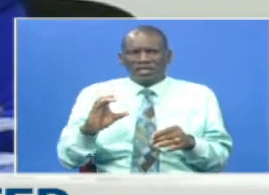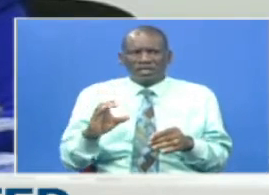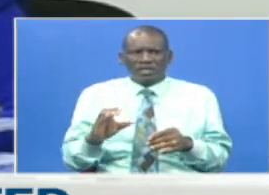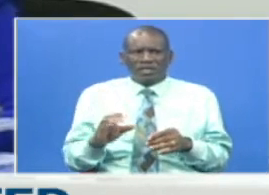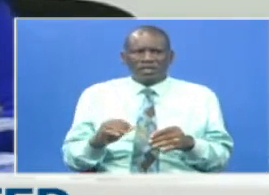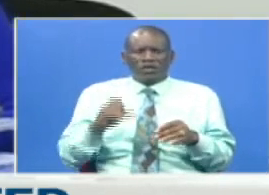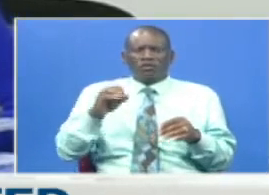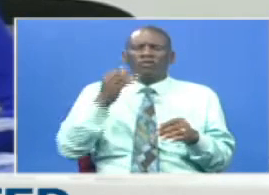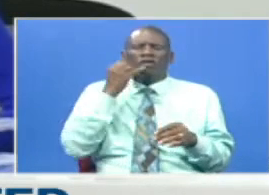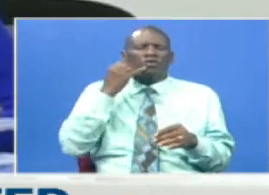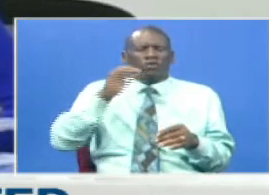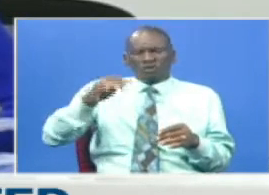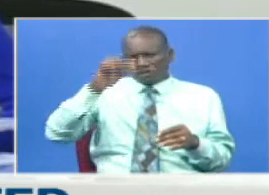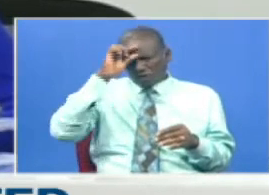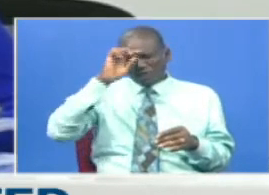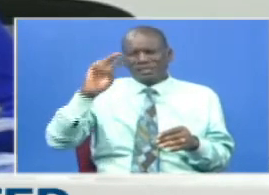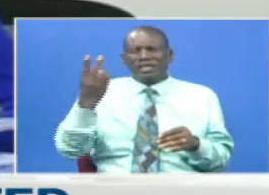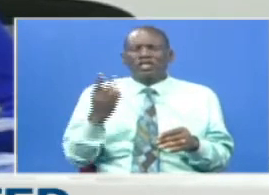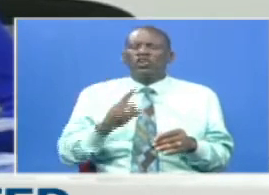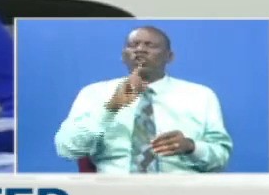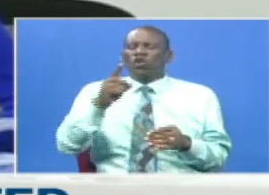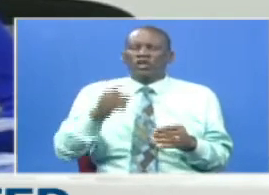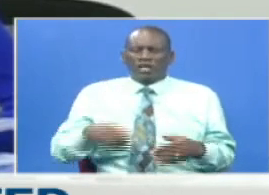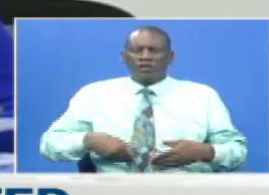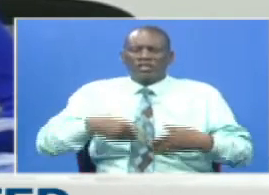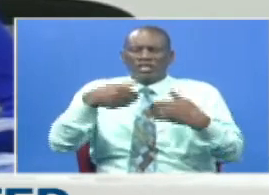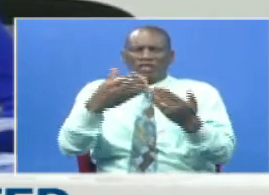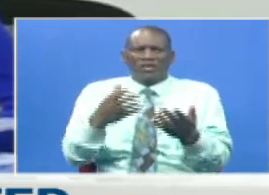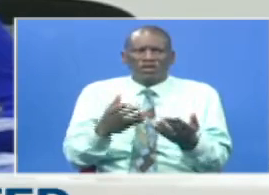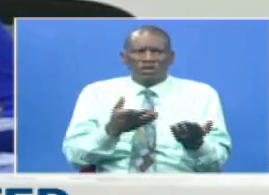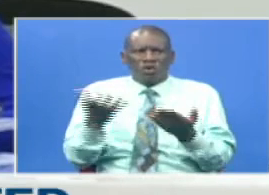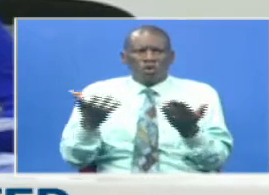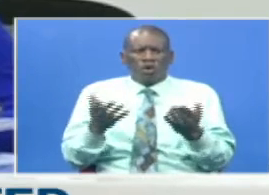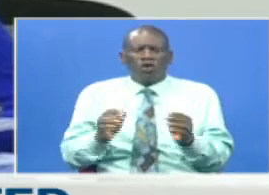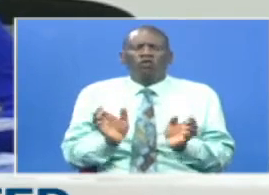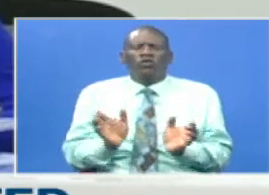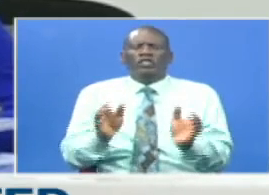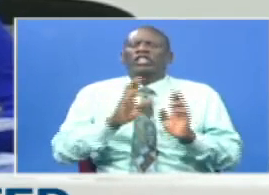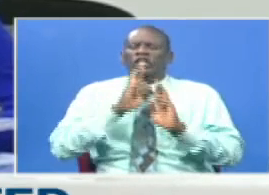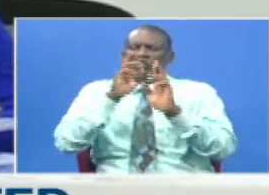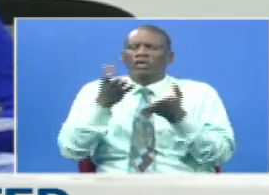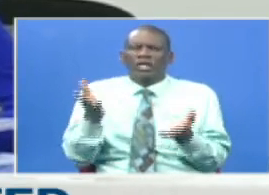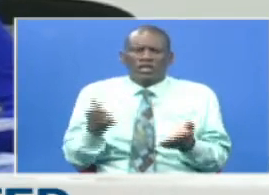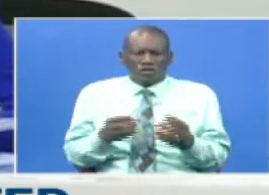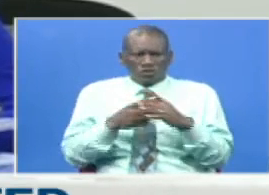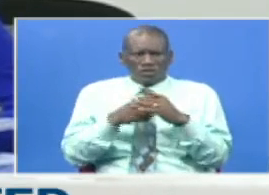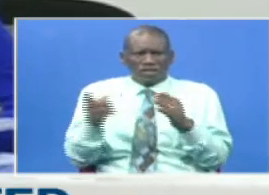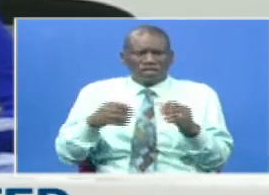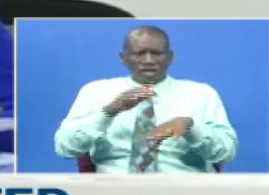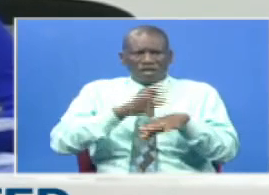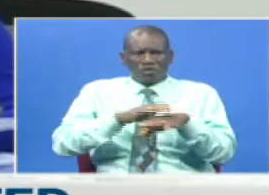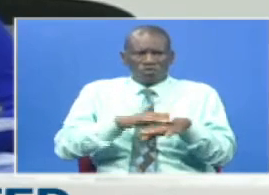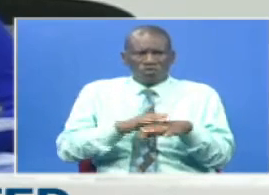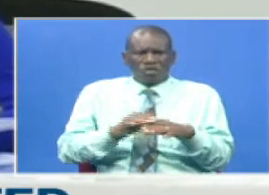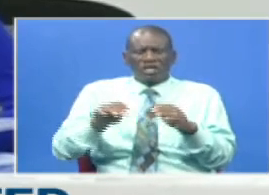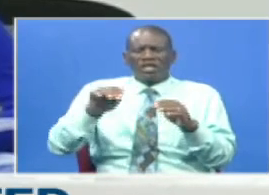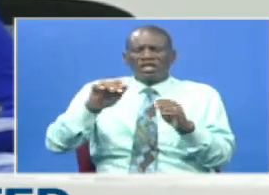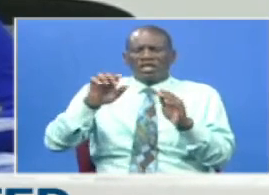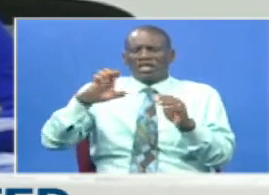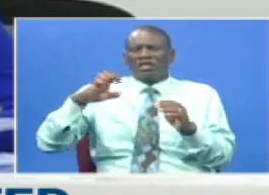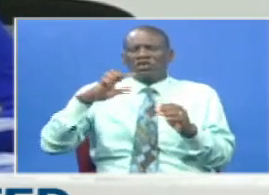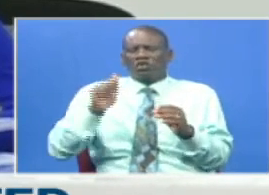County Government. Number two, an order of judicial review by way of mandamus compelling the respondents herein to initiate a proper legal process of